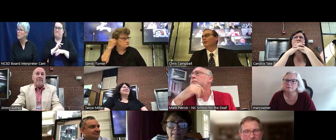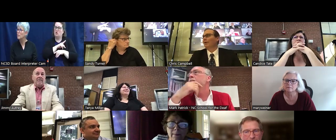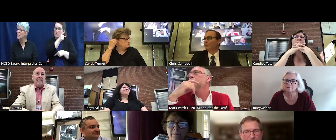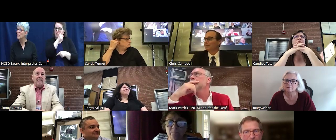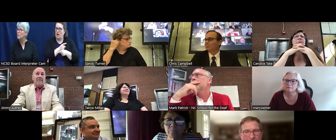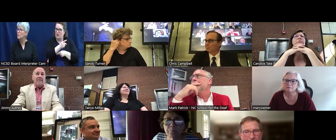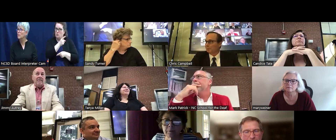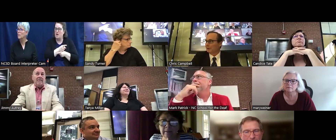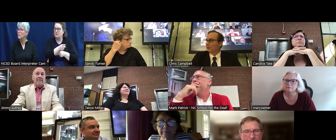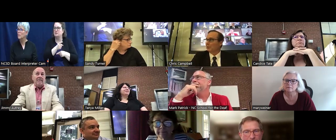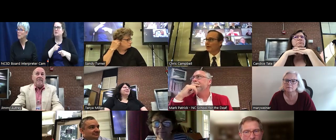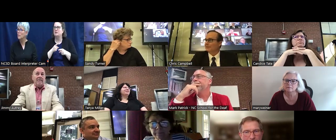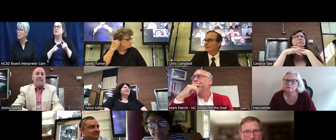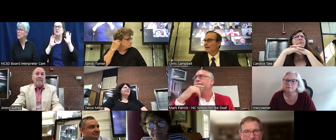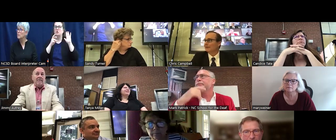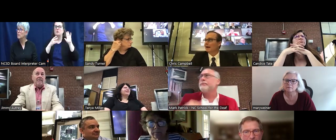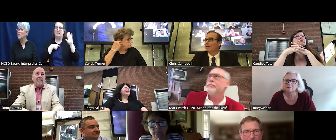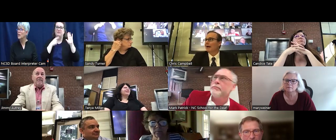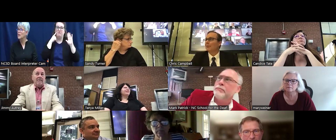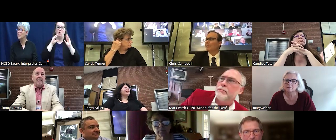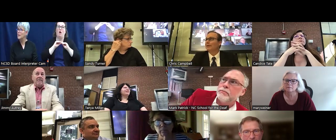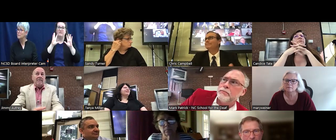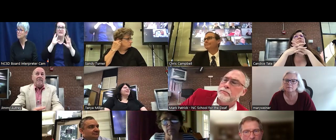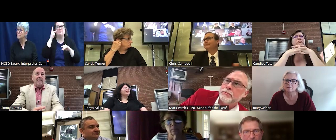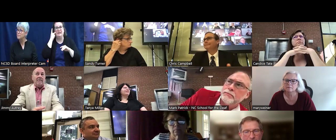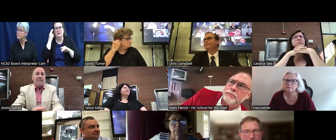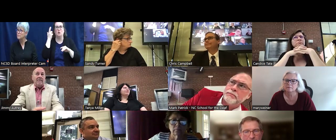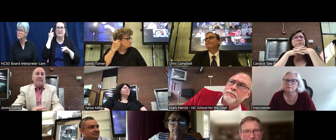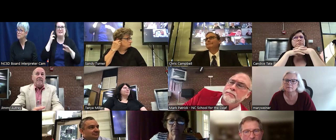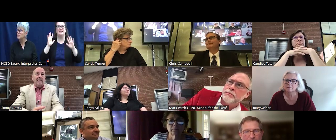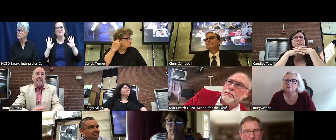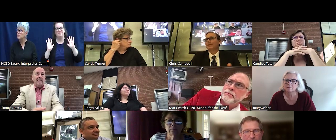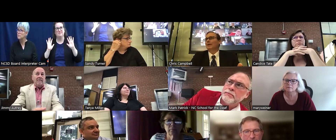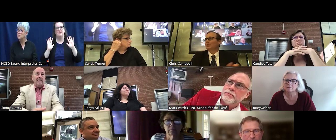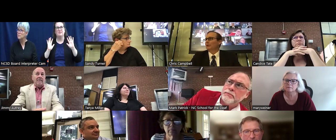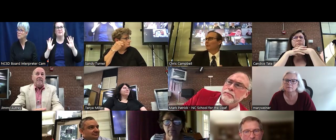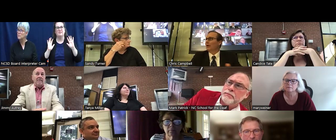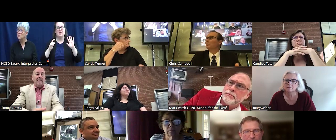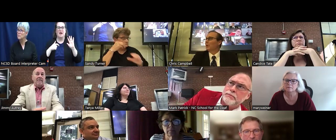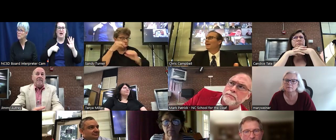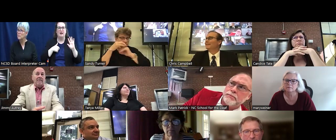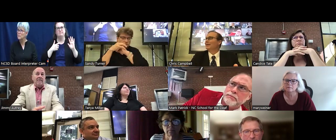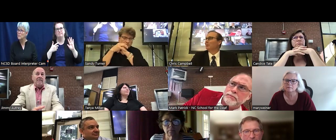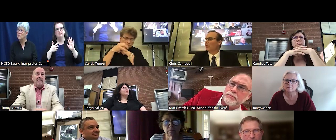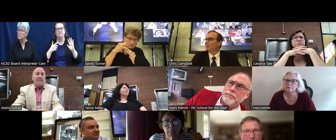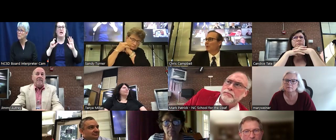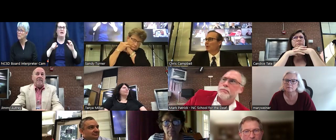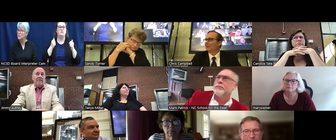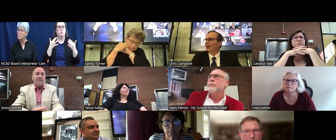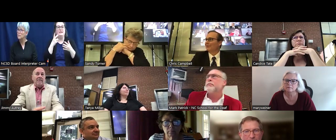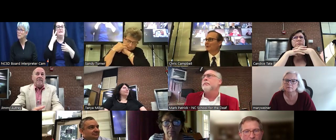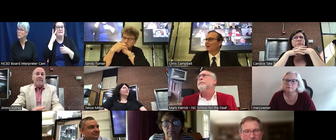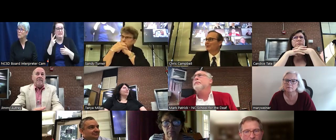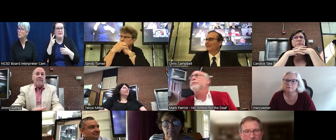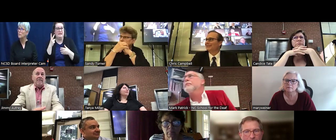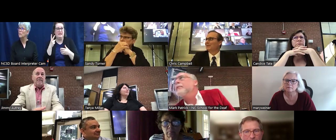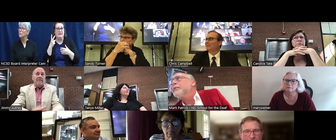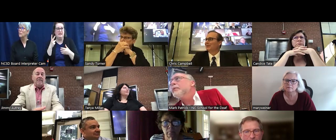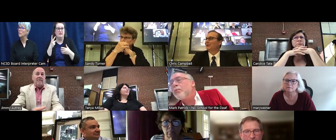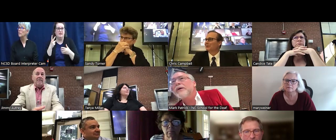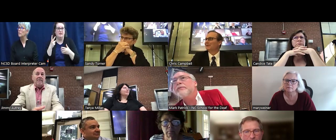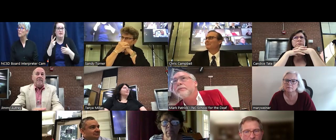obvious political reasons, I would be not sure. We have to wait and see what part of the governor's budget